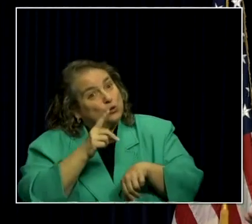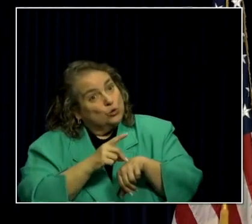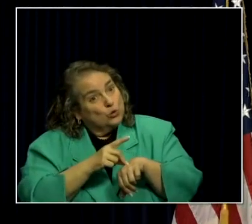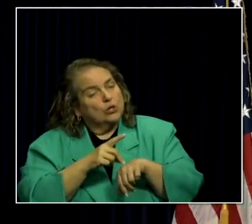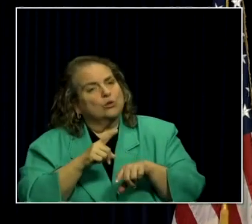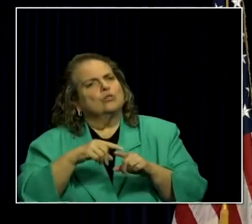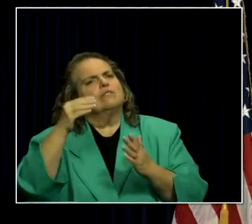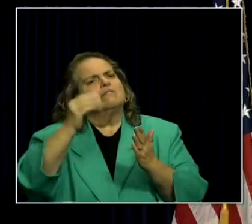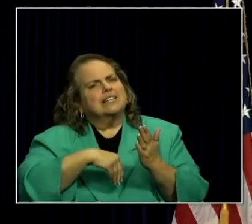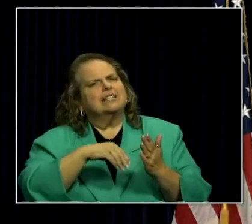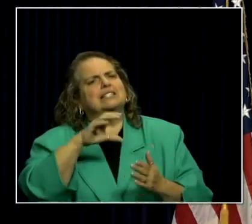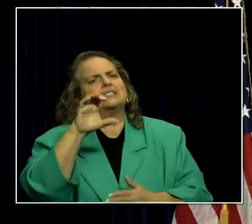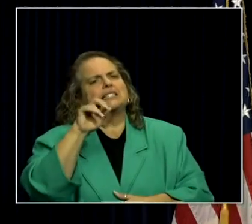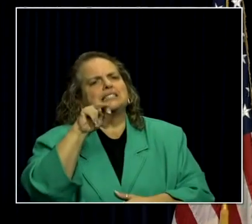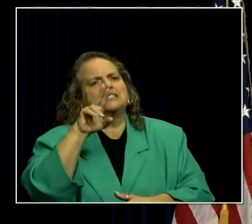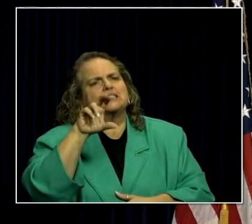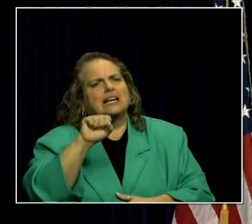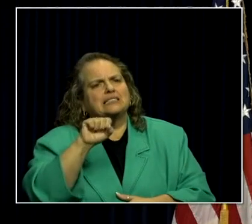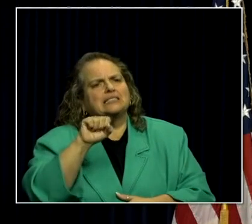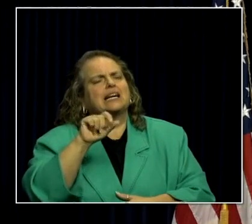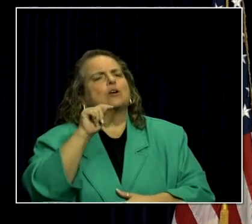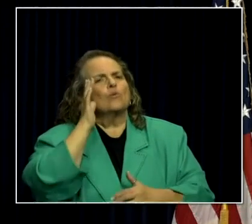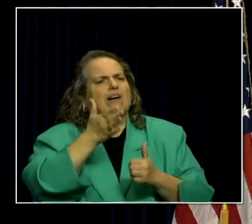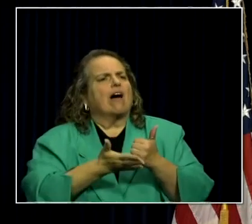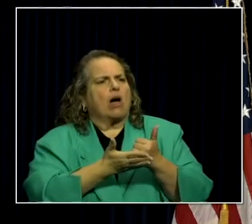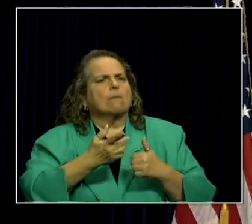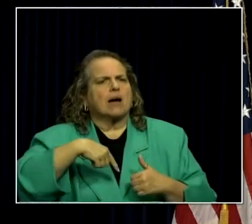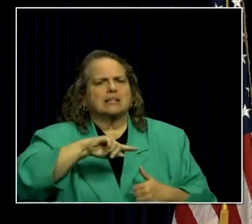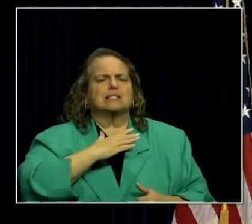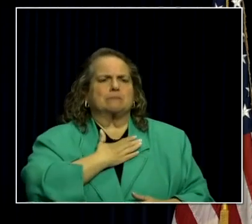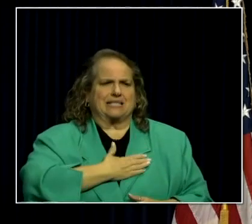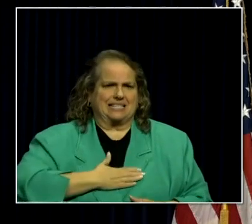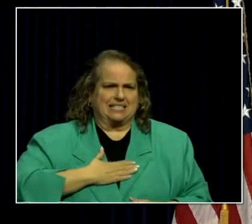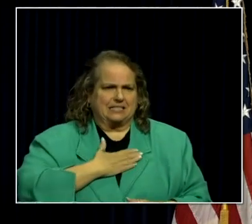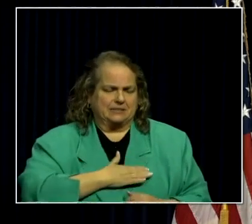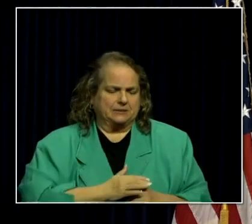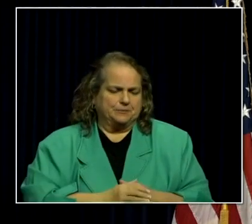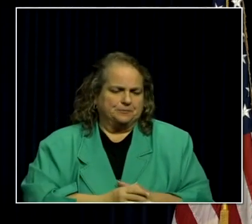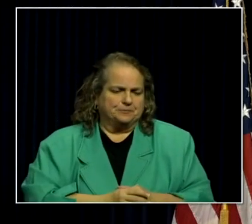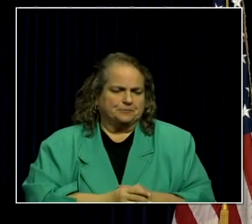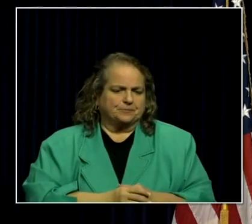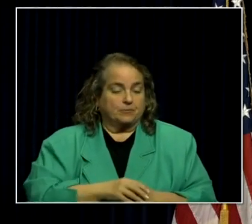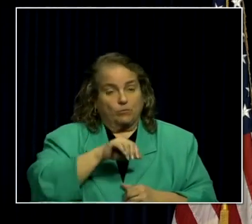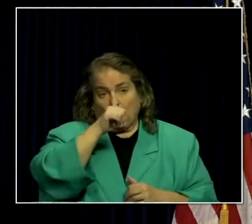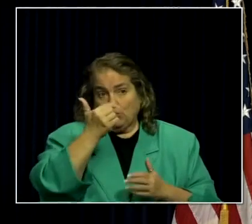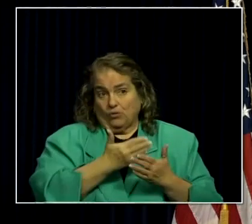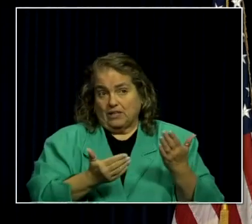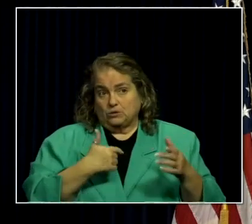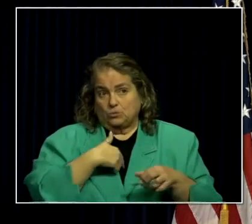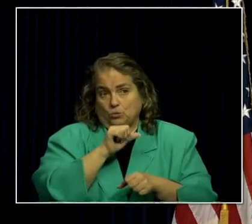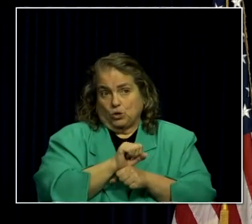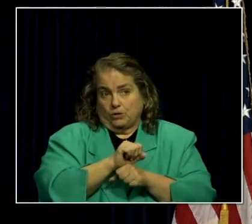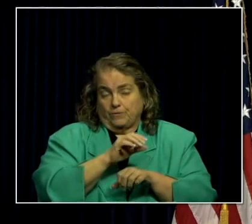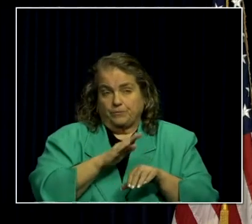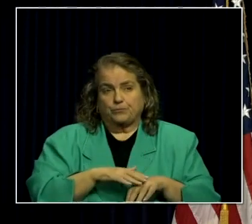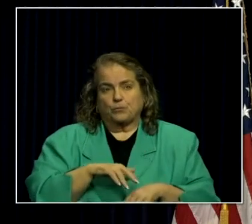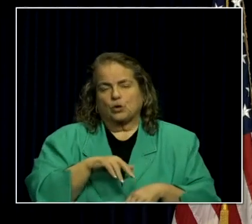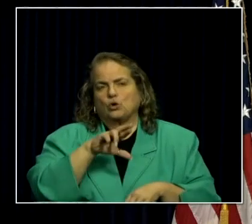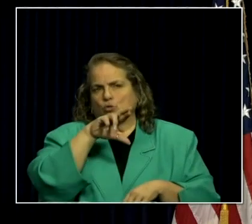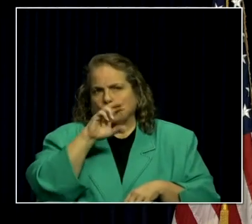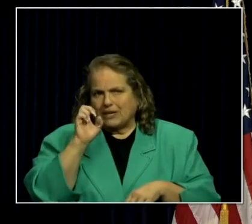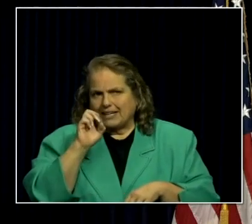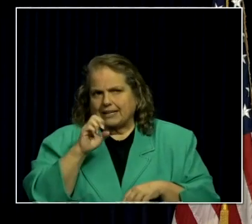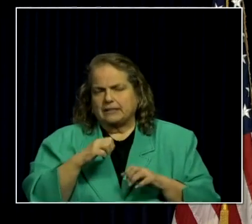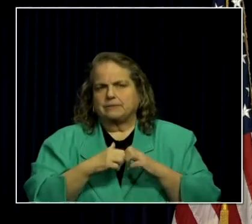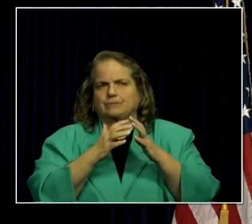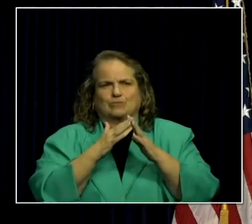after this. So please fill out your census. Couple of other things we're working on, reactivating